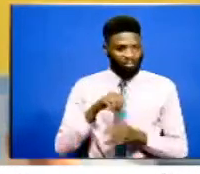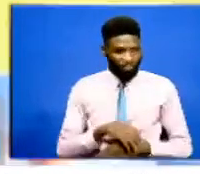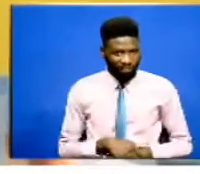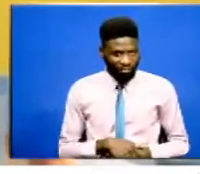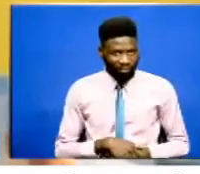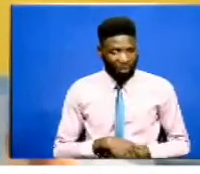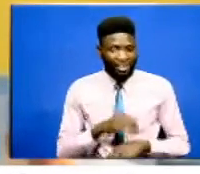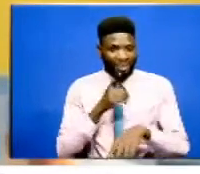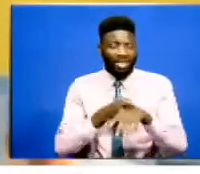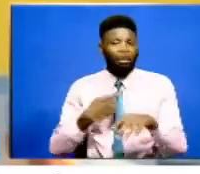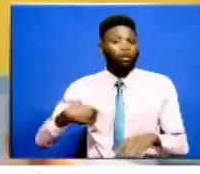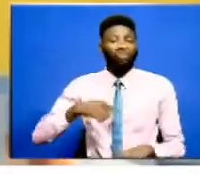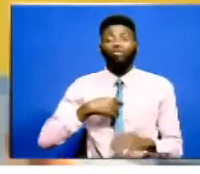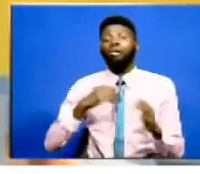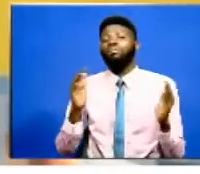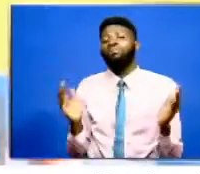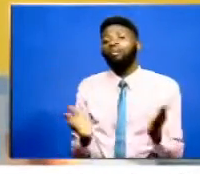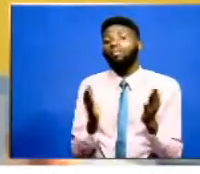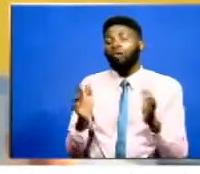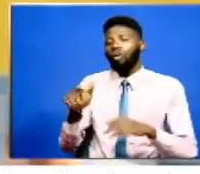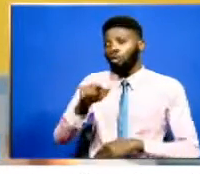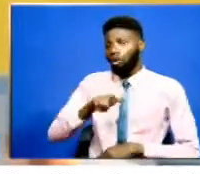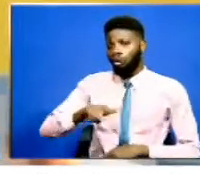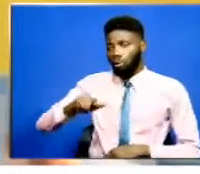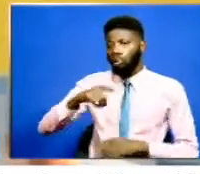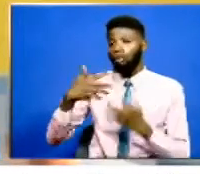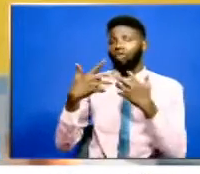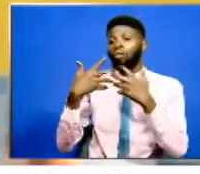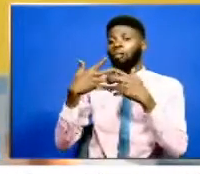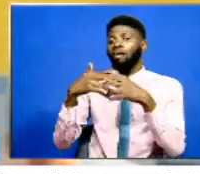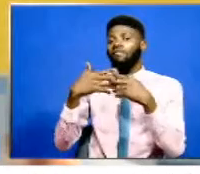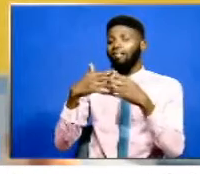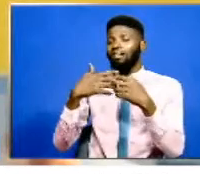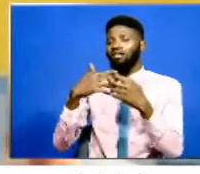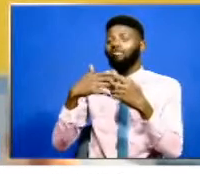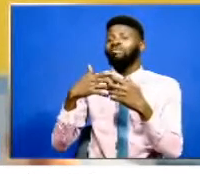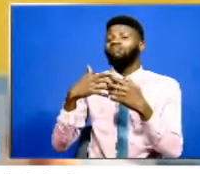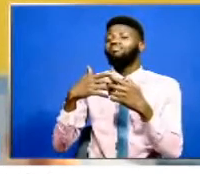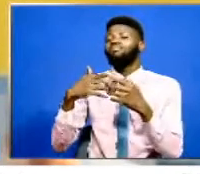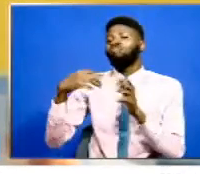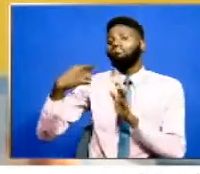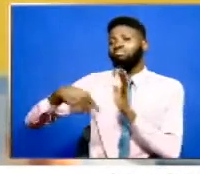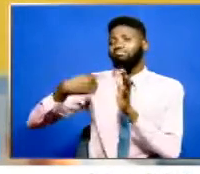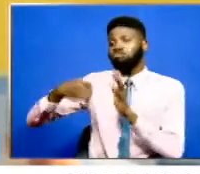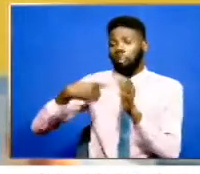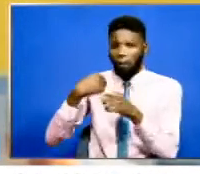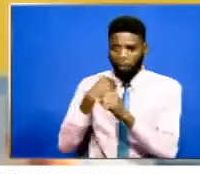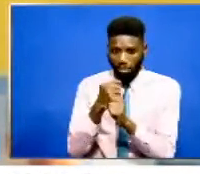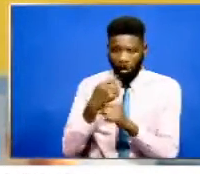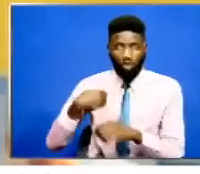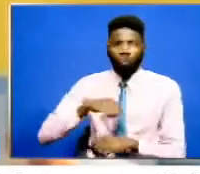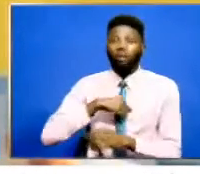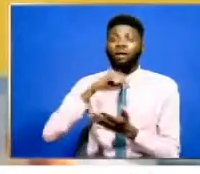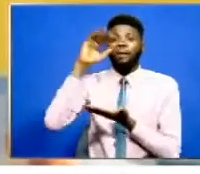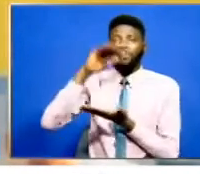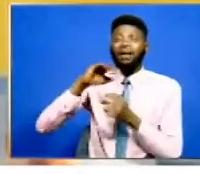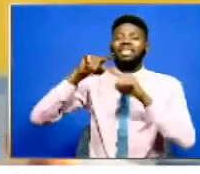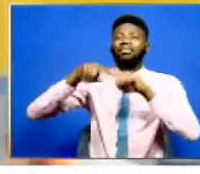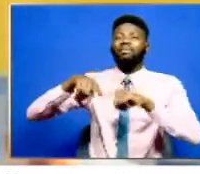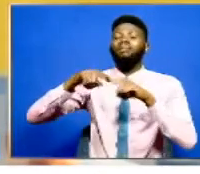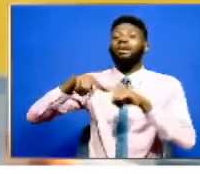local manufacturing, we shall reduce reliance on foreign manufactured malaria supplies and ensure economic